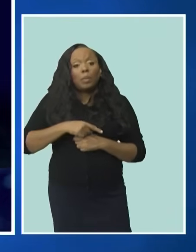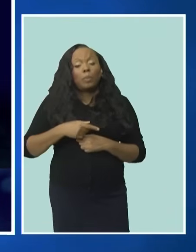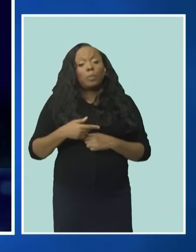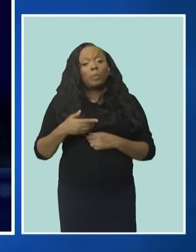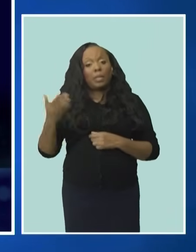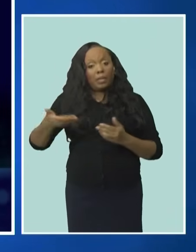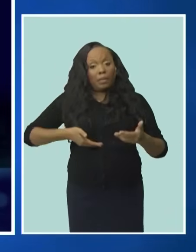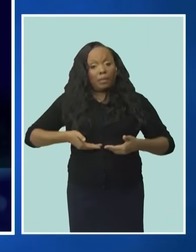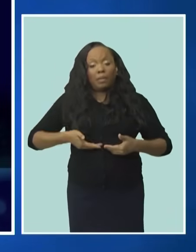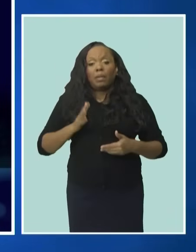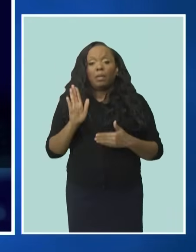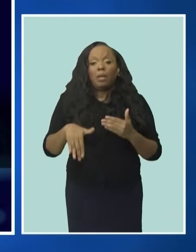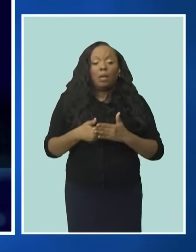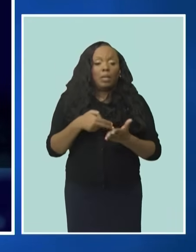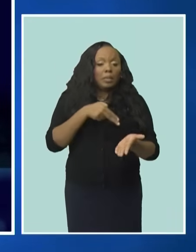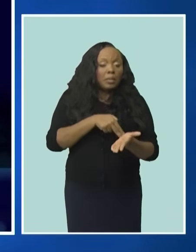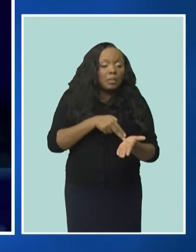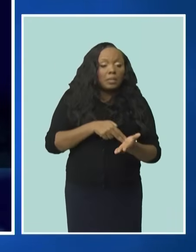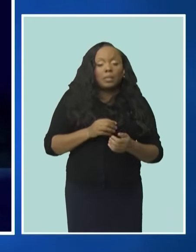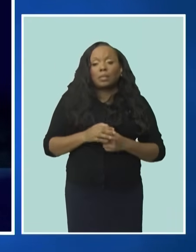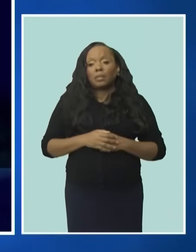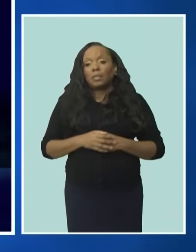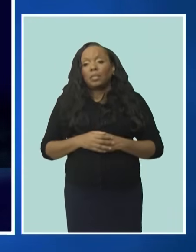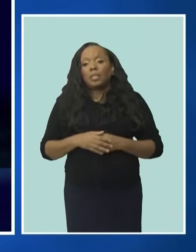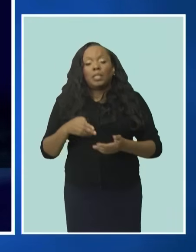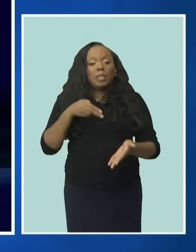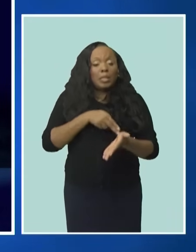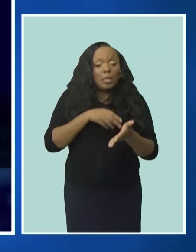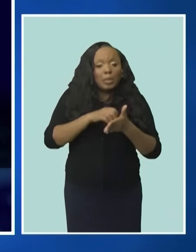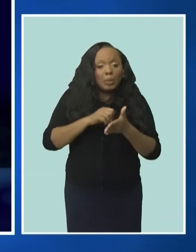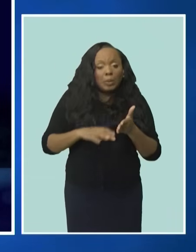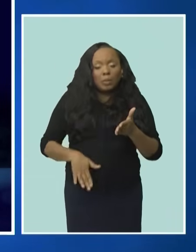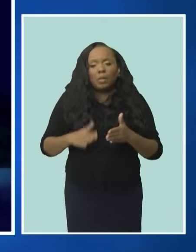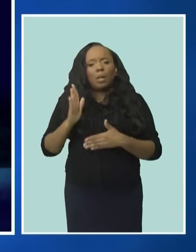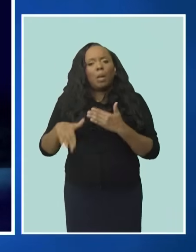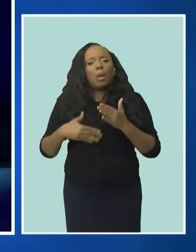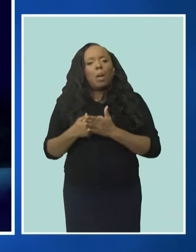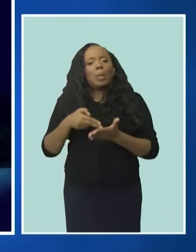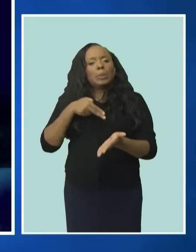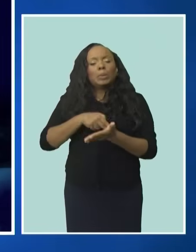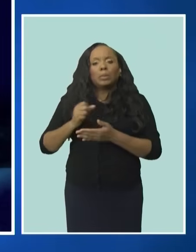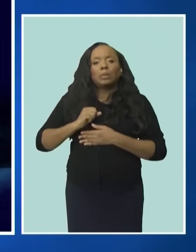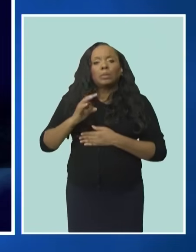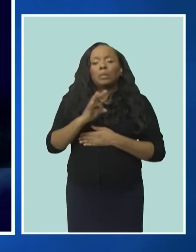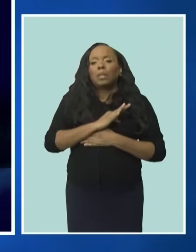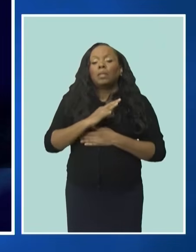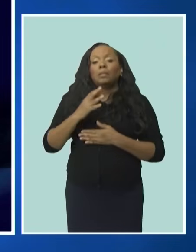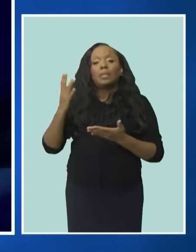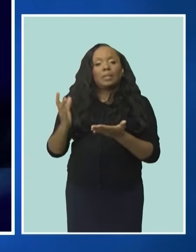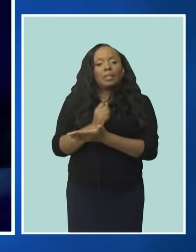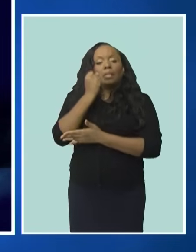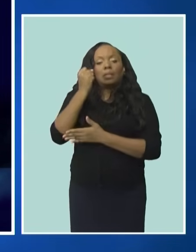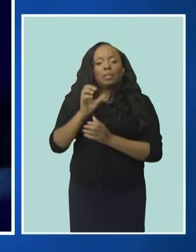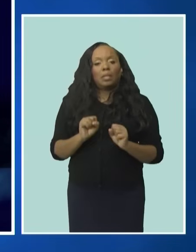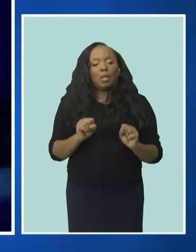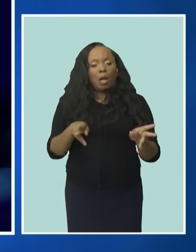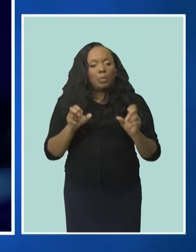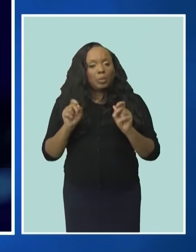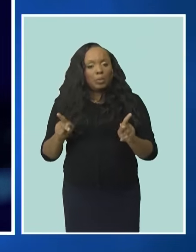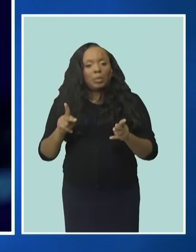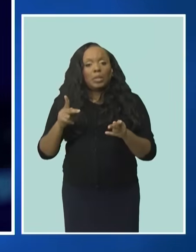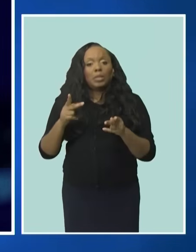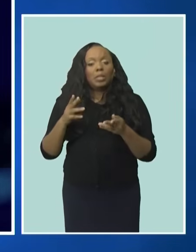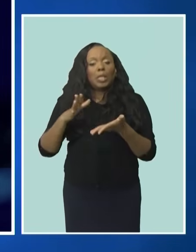nurses, nursing personnel, and nursing students to make use of this opportunity to learn